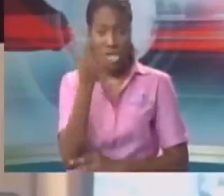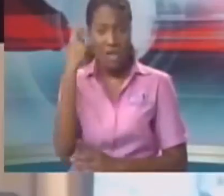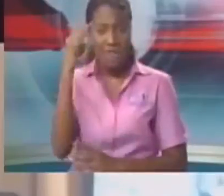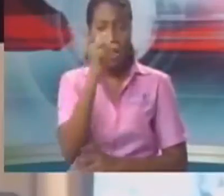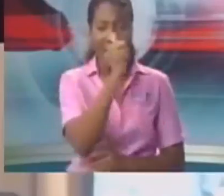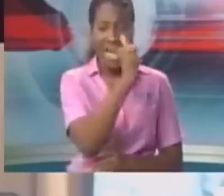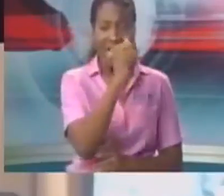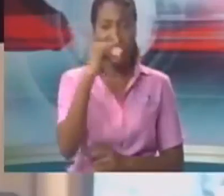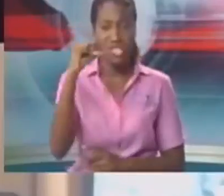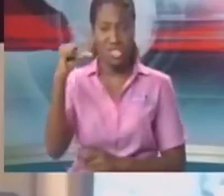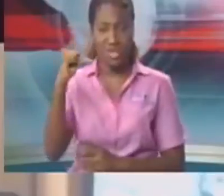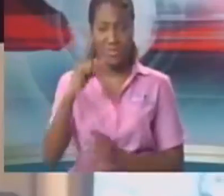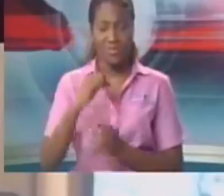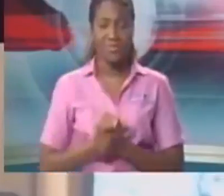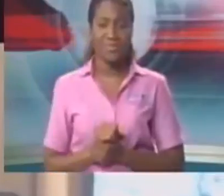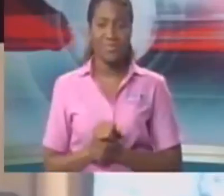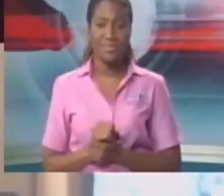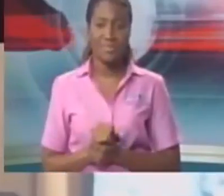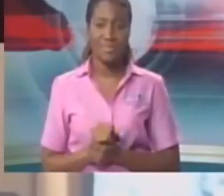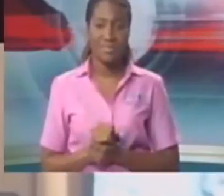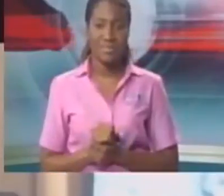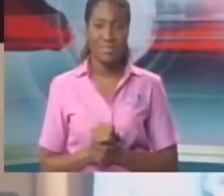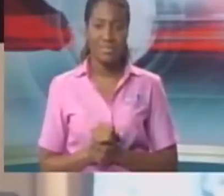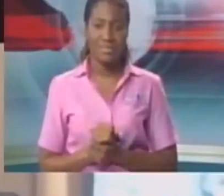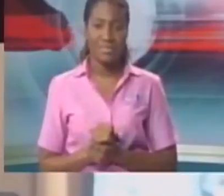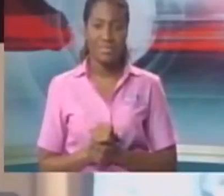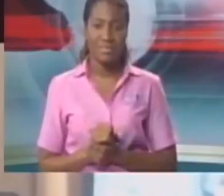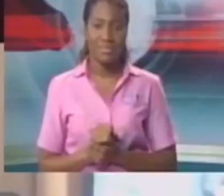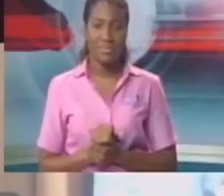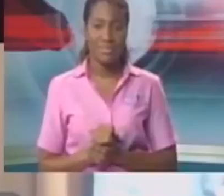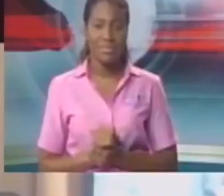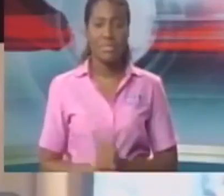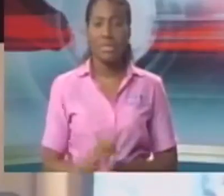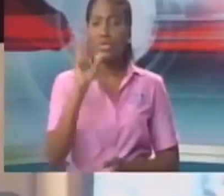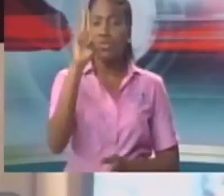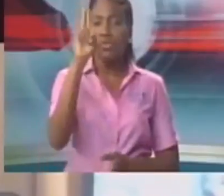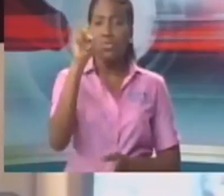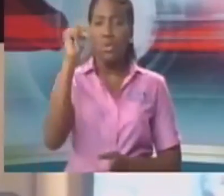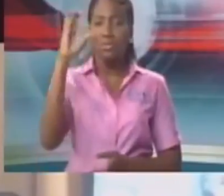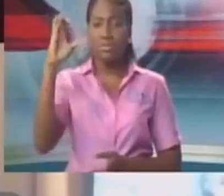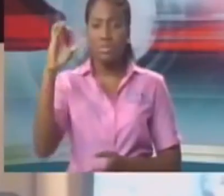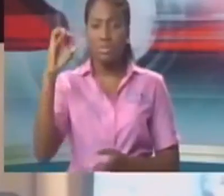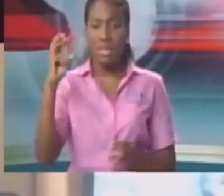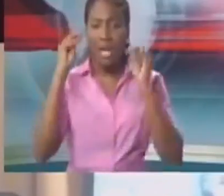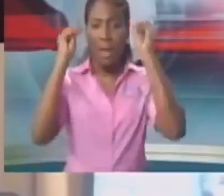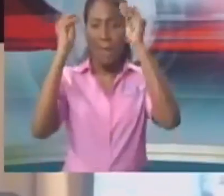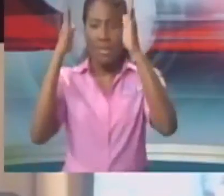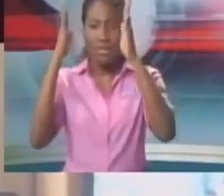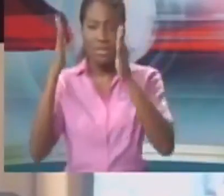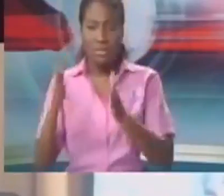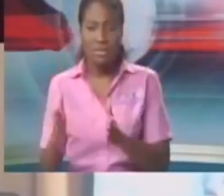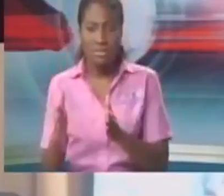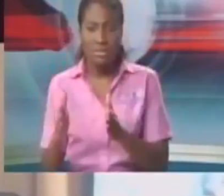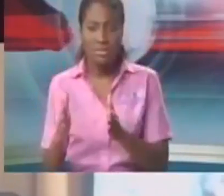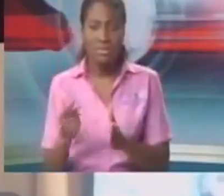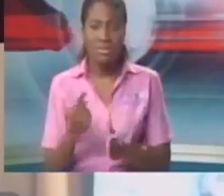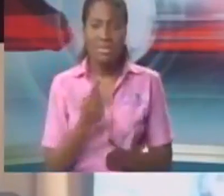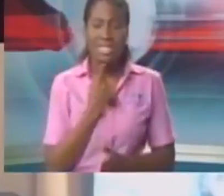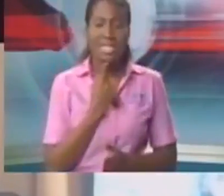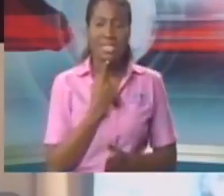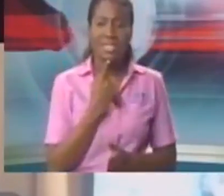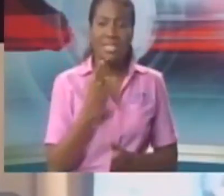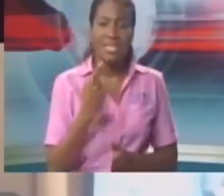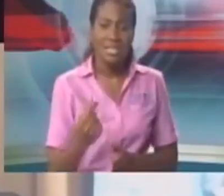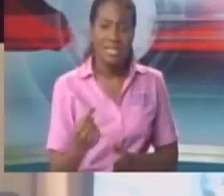Attorney General. AG, opposition members of Parliament have been claiming being left out of having a